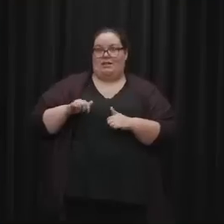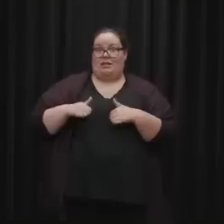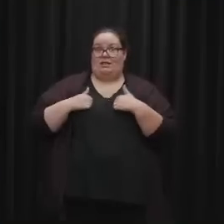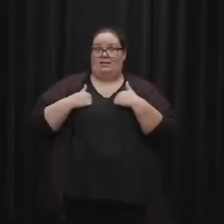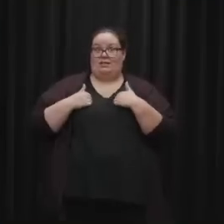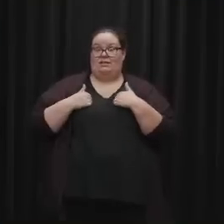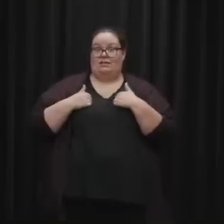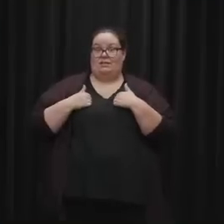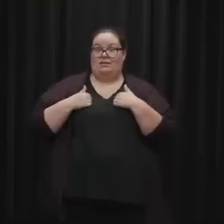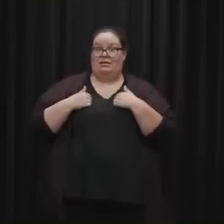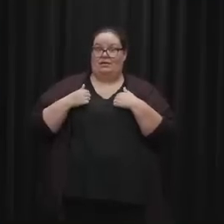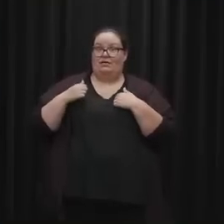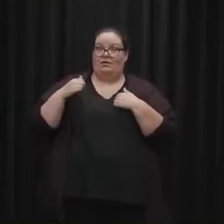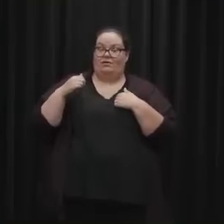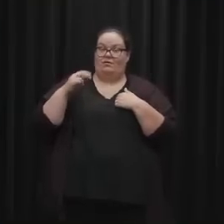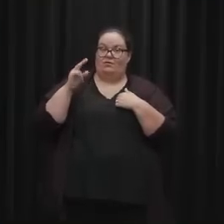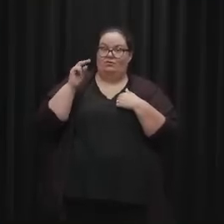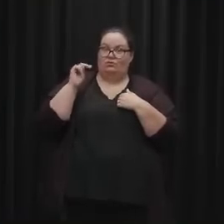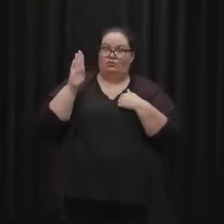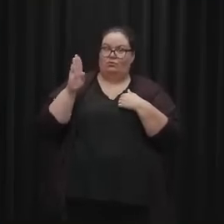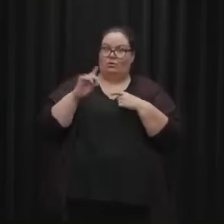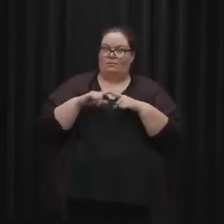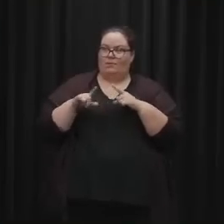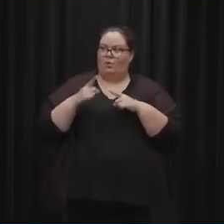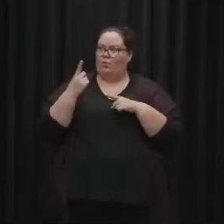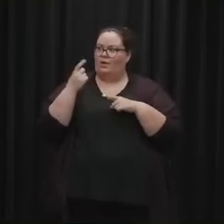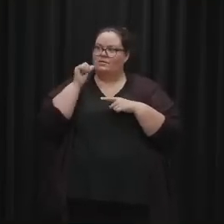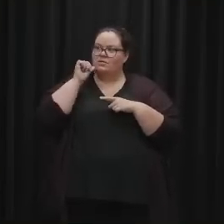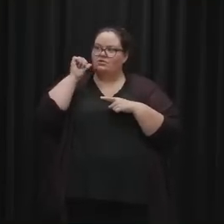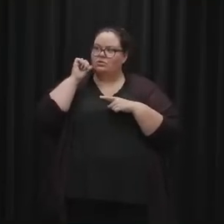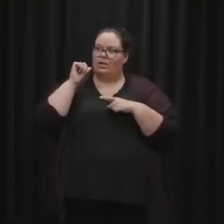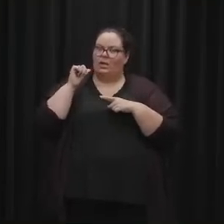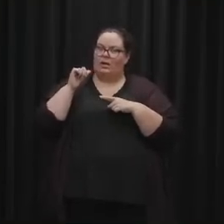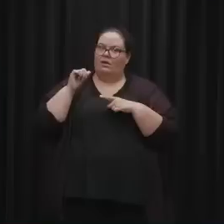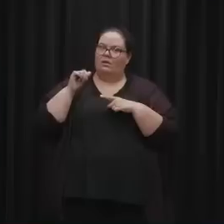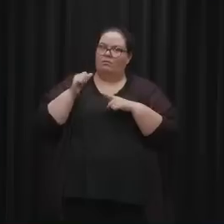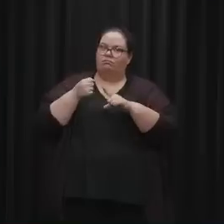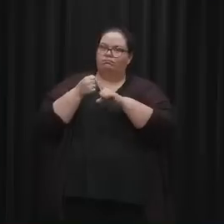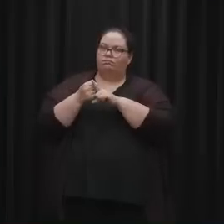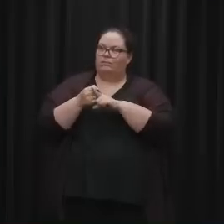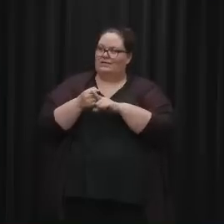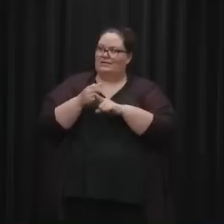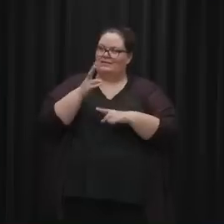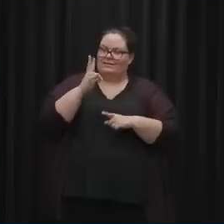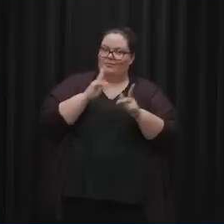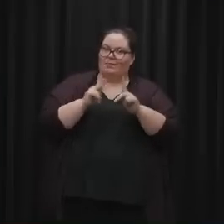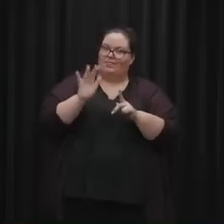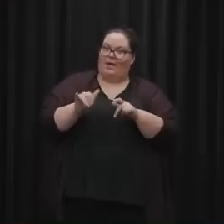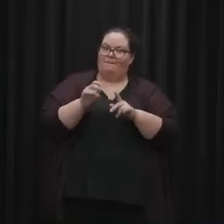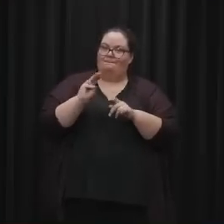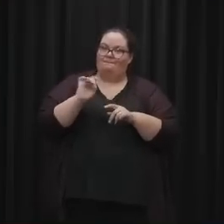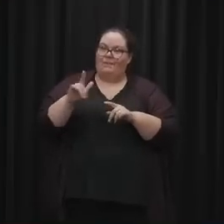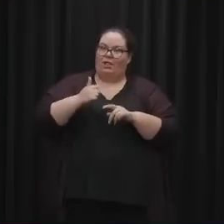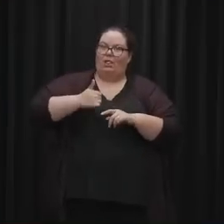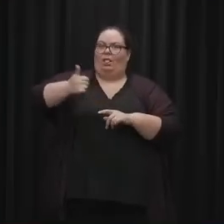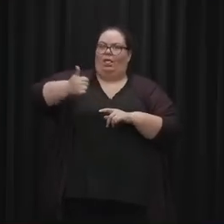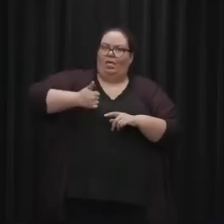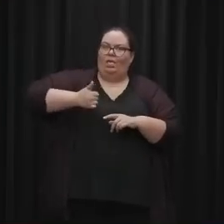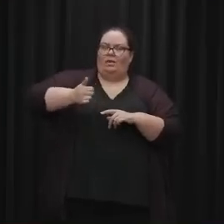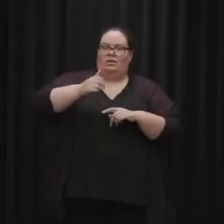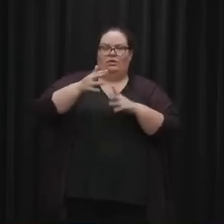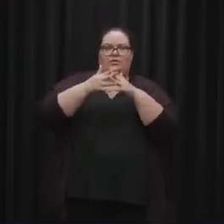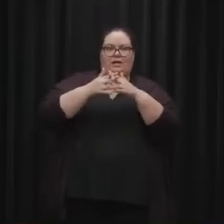a mill worker tested positive yesterday. We know that 7 New Brunswickers work at that mill and travel back and